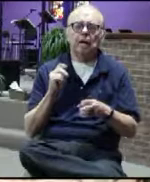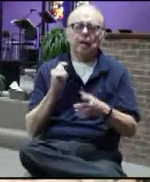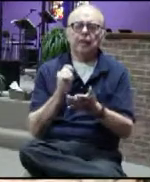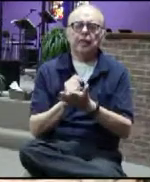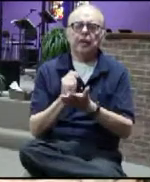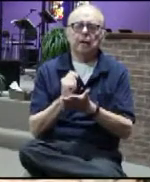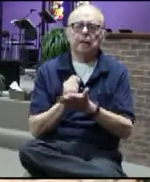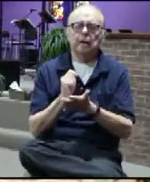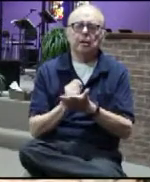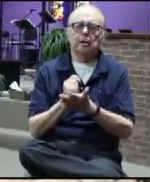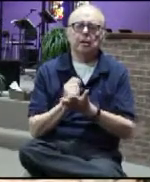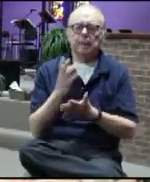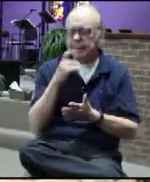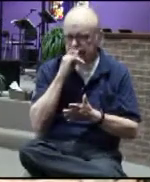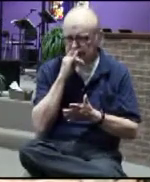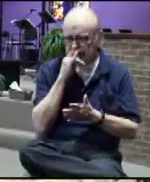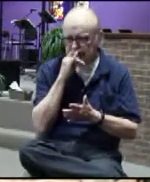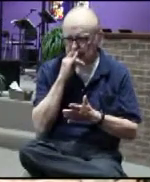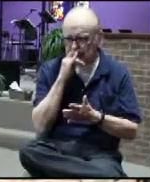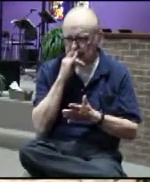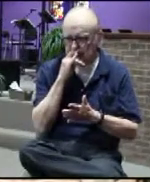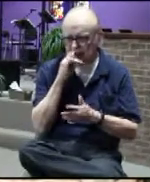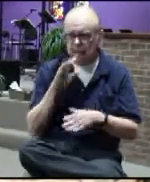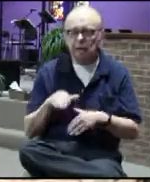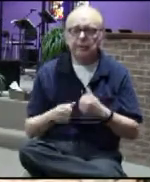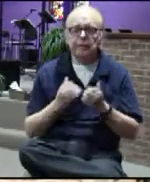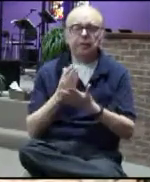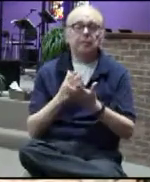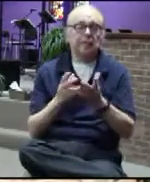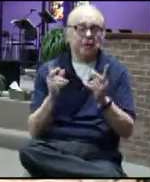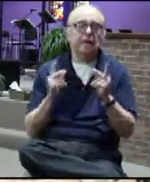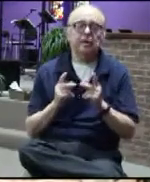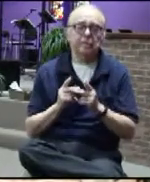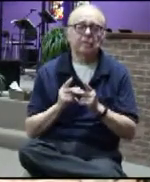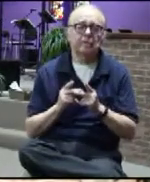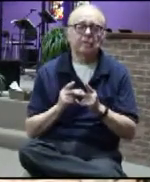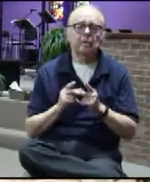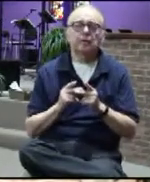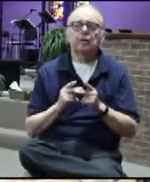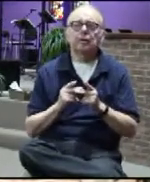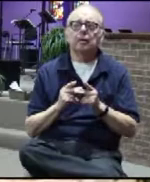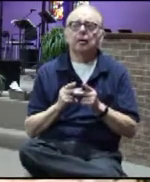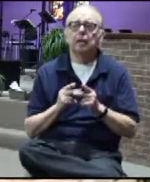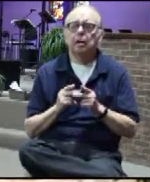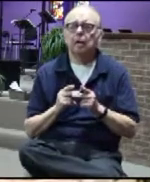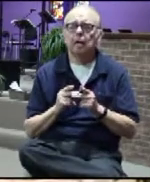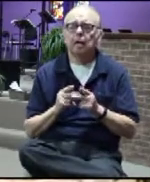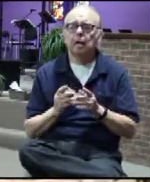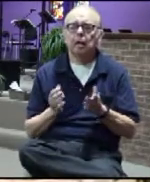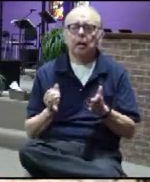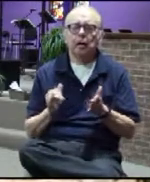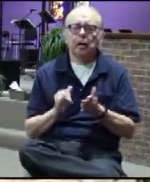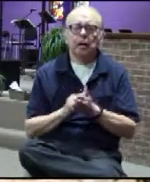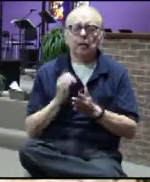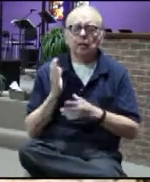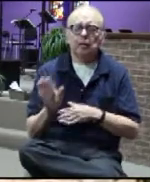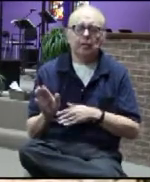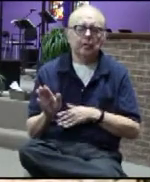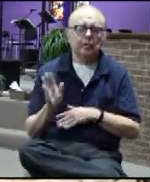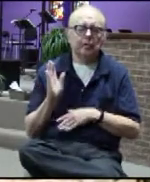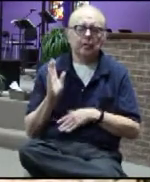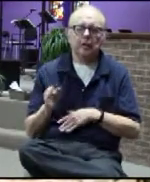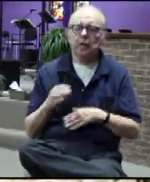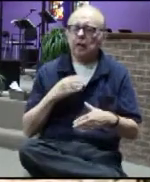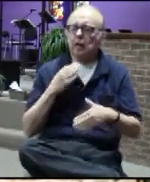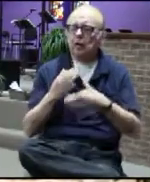Because there's a lot of kids that are in some of these environments that they've never really been able to